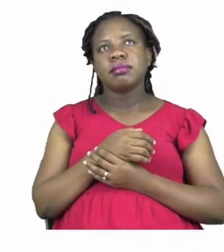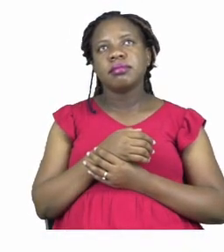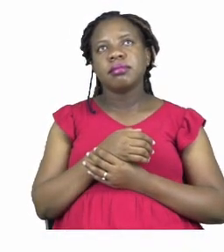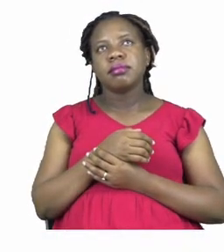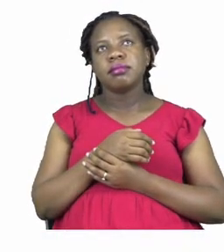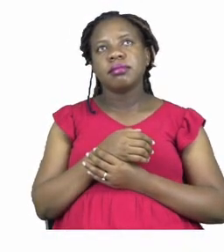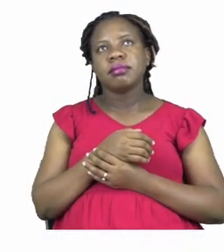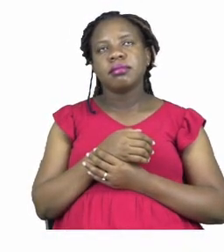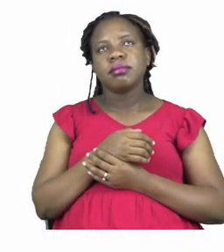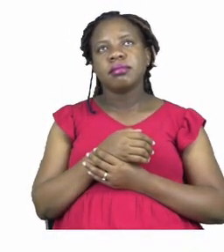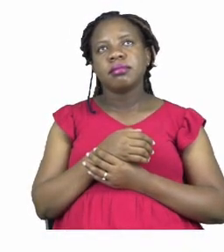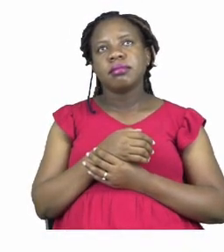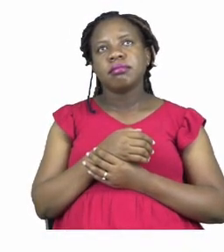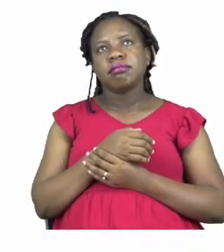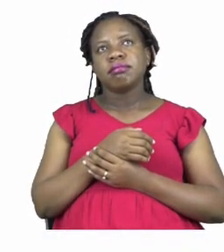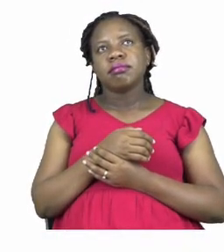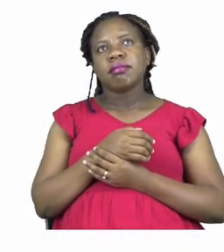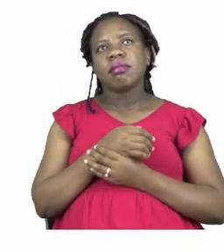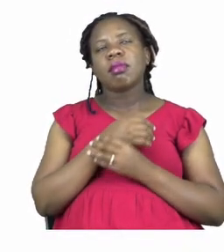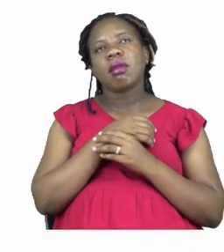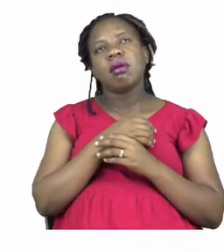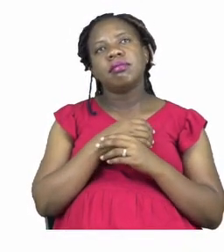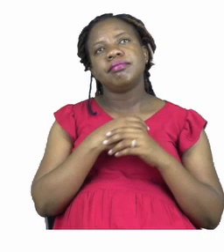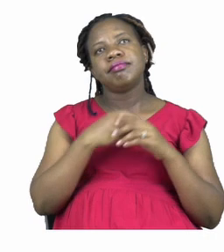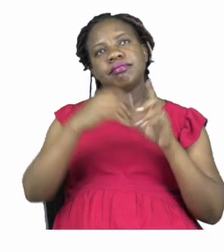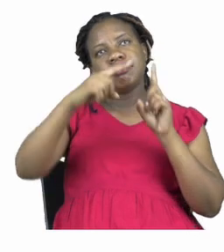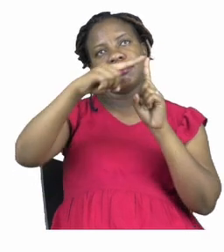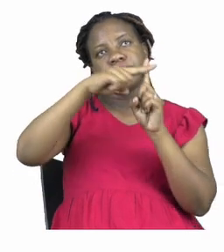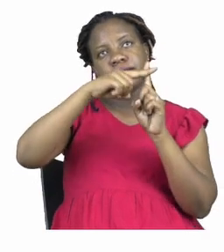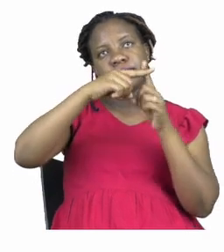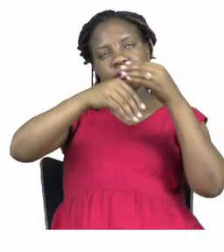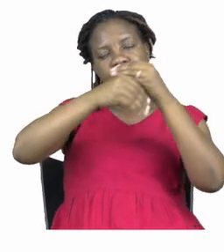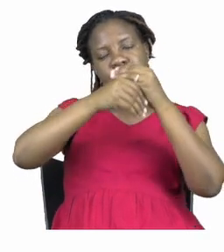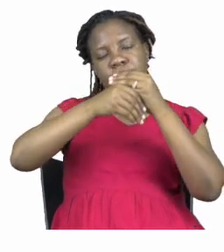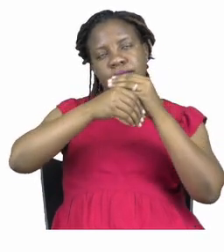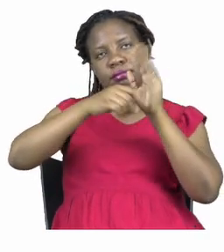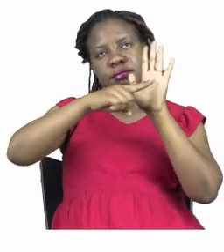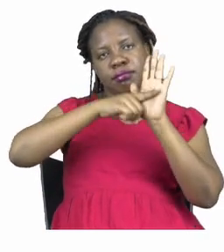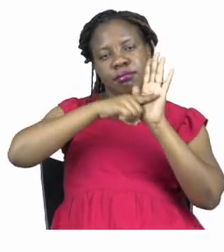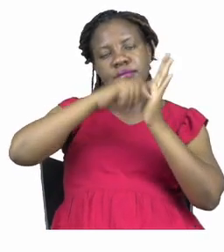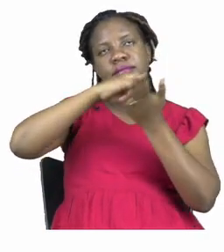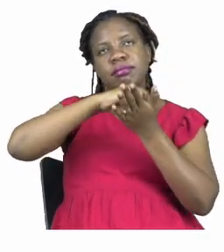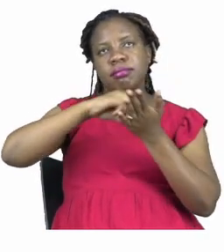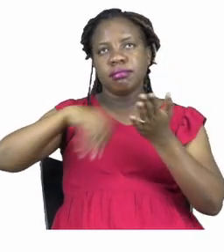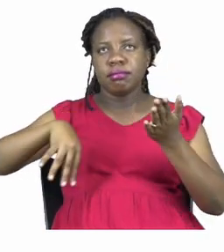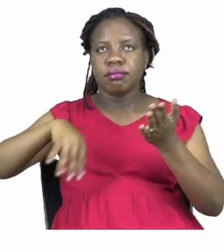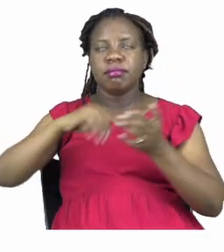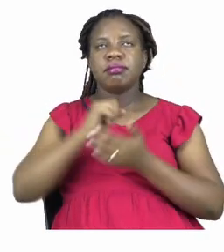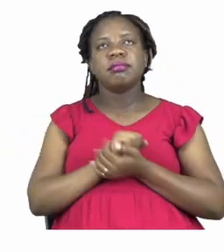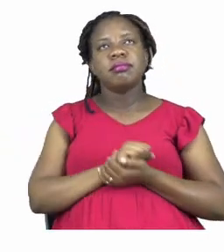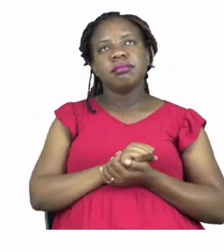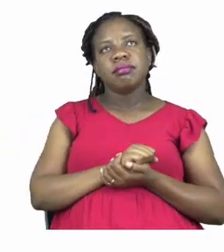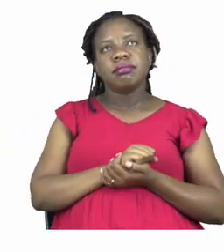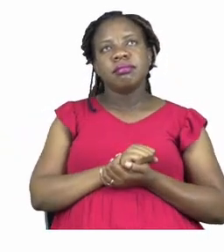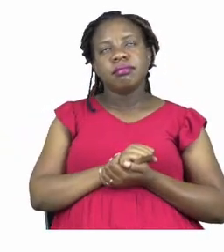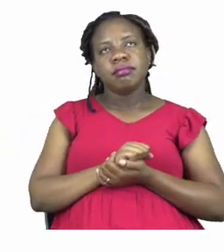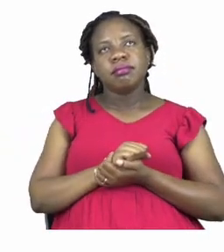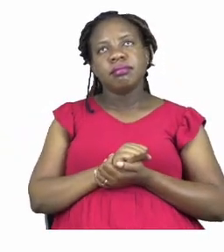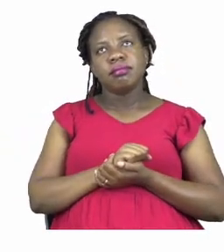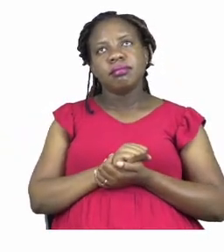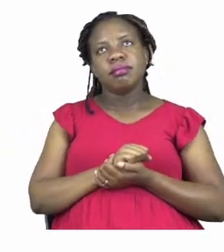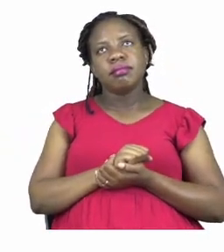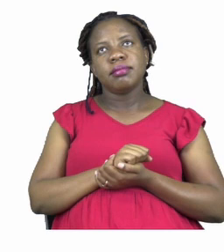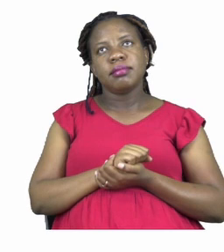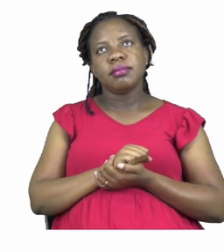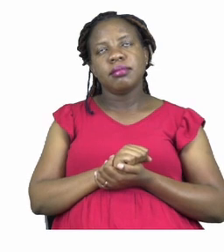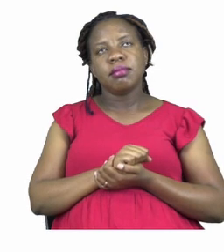doing computation. Today, it is all about adding or subtracting. It's going